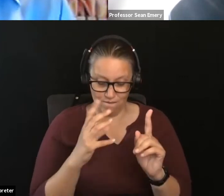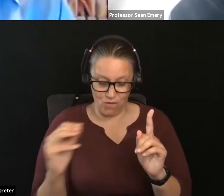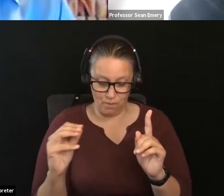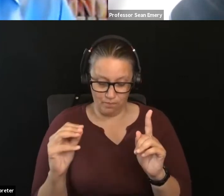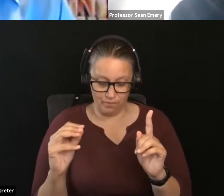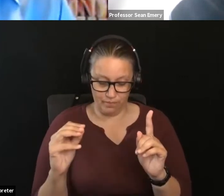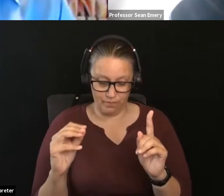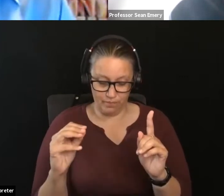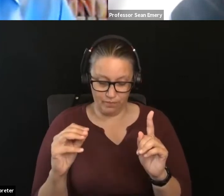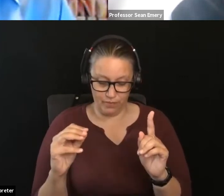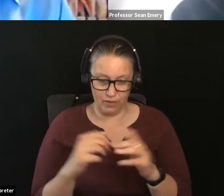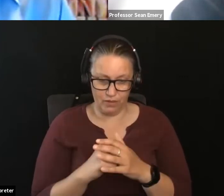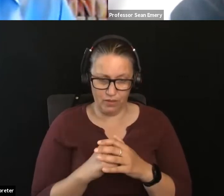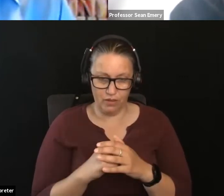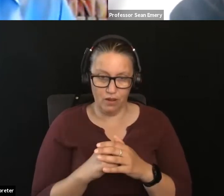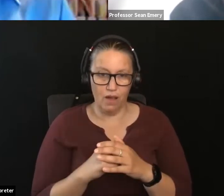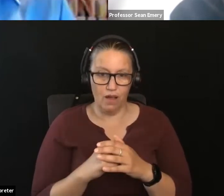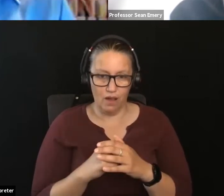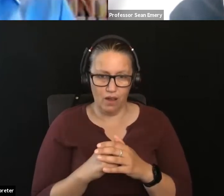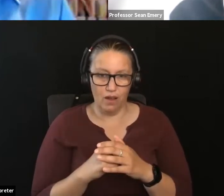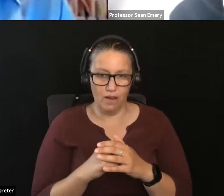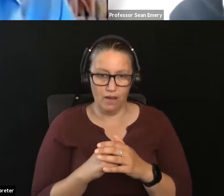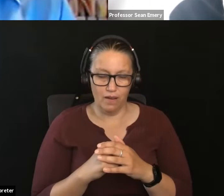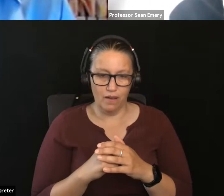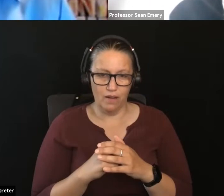inaccessible in the US setting?